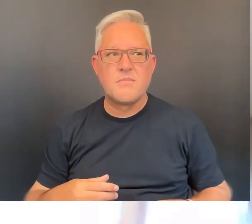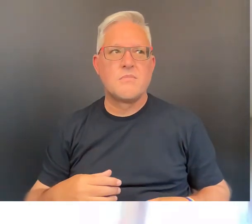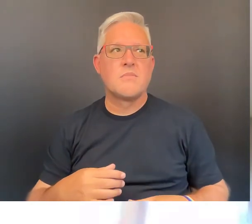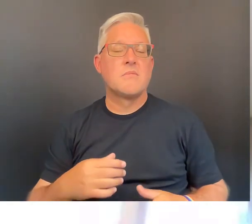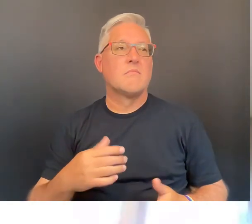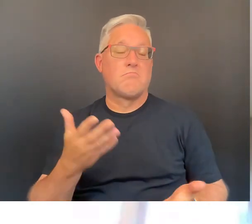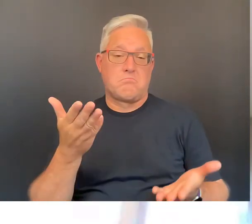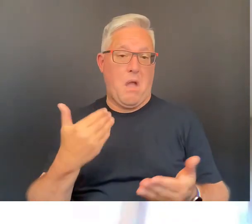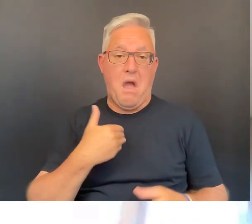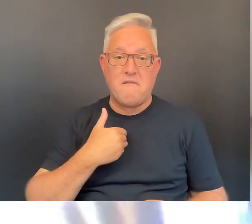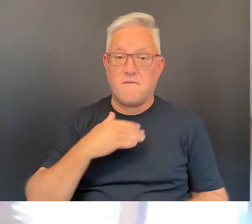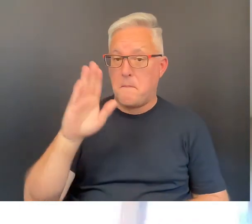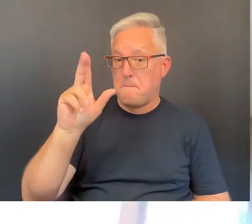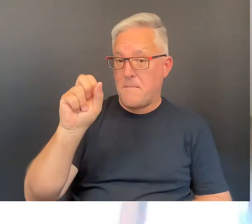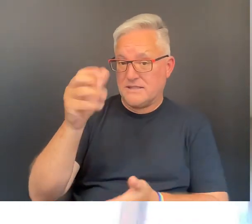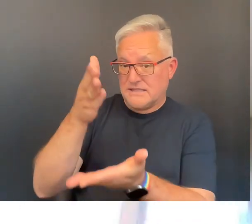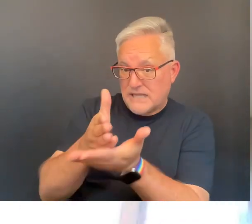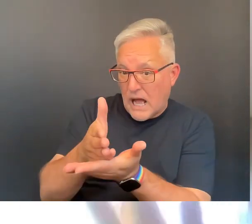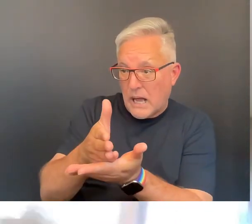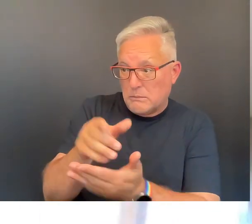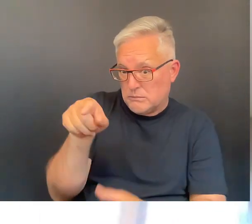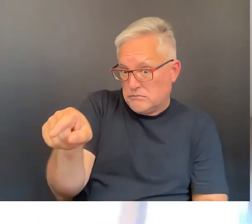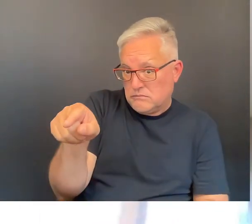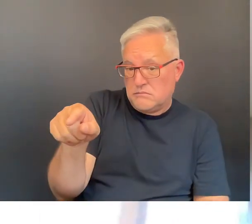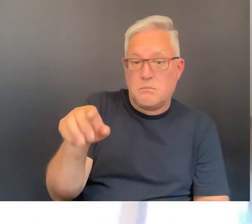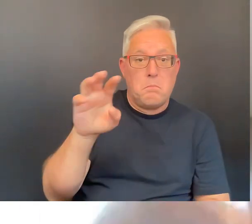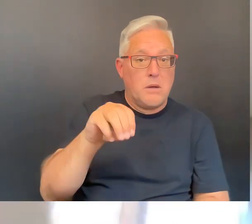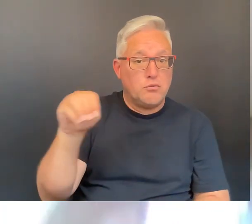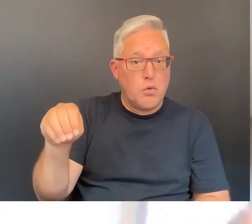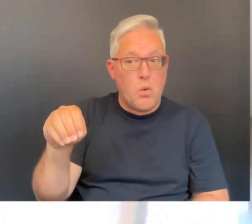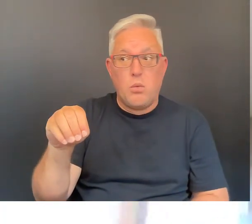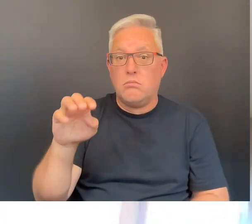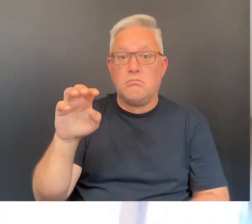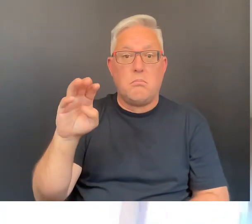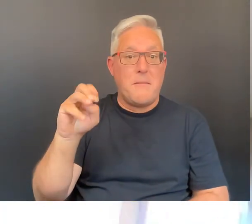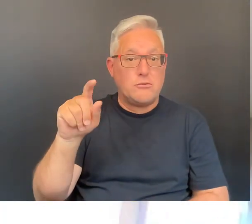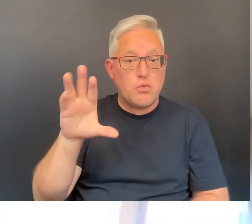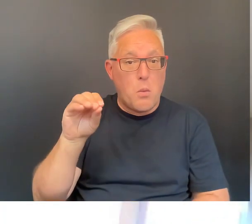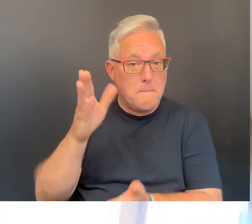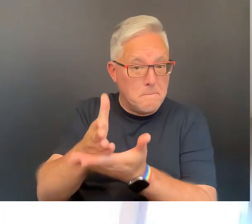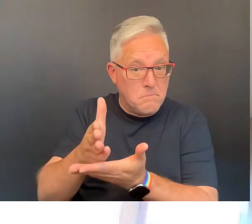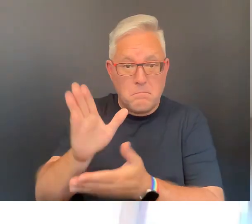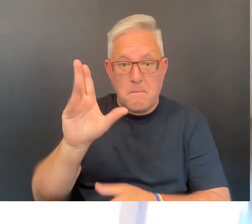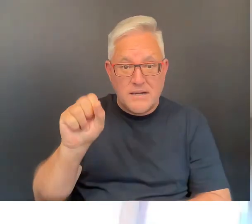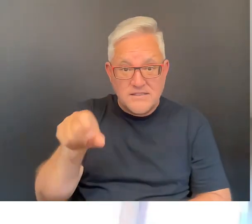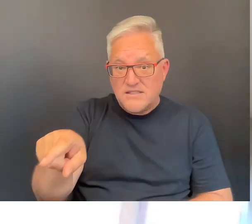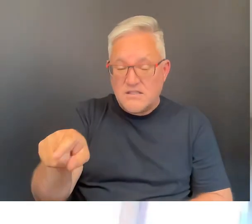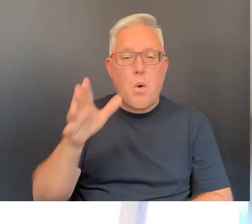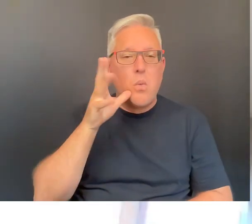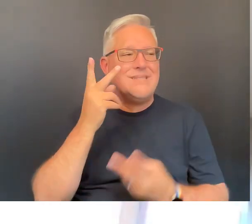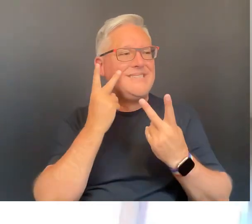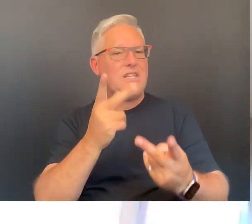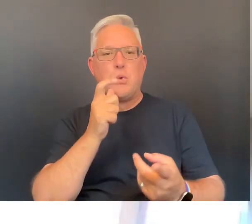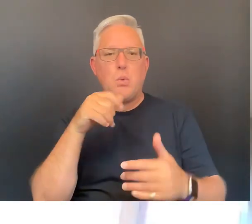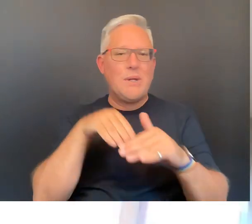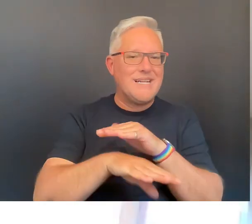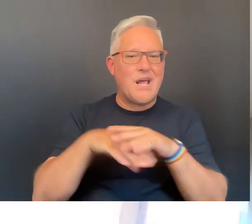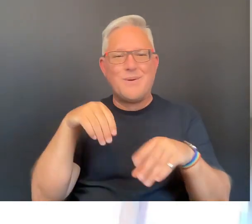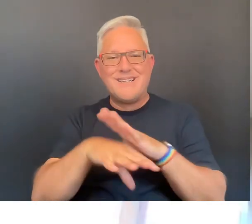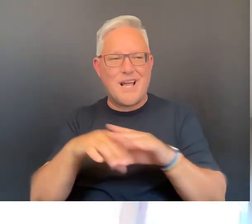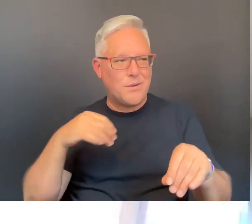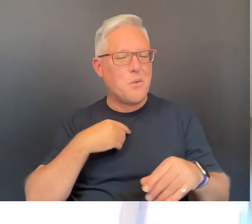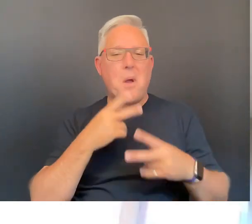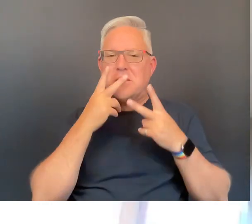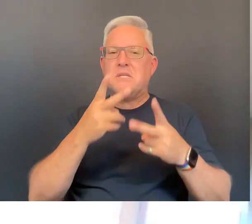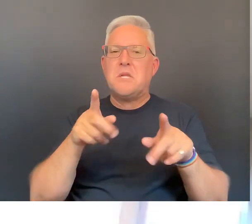like a bus transportation stop, metro bus, like you will know who comes in and out. So I